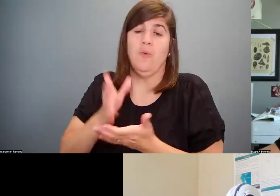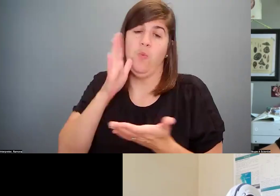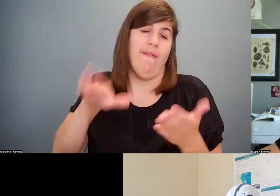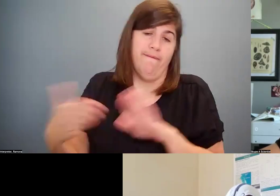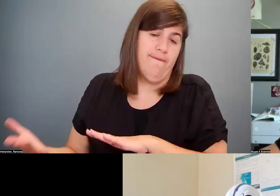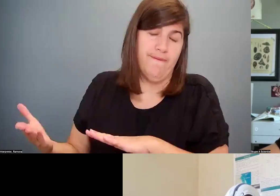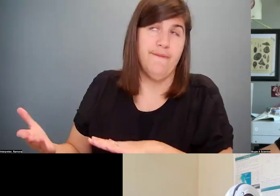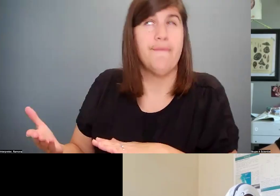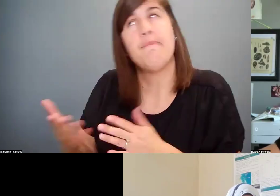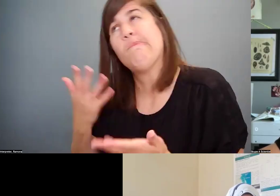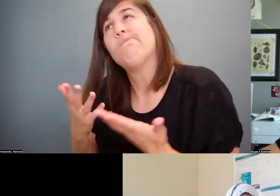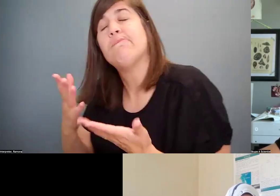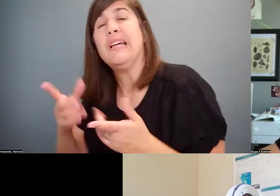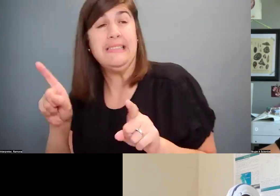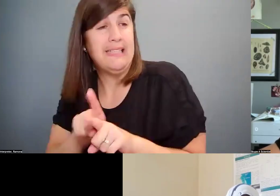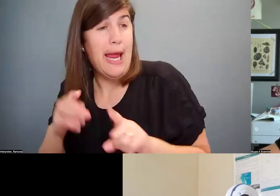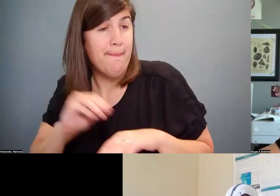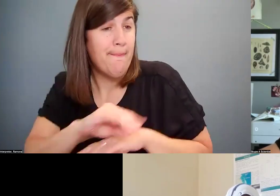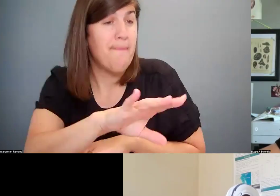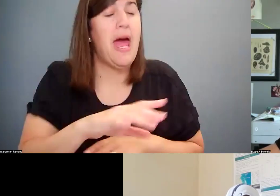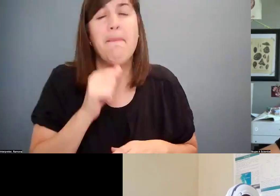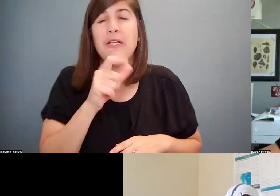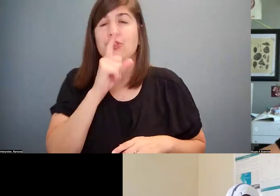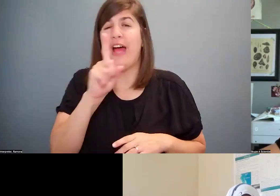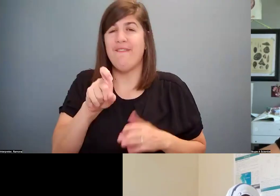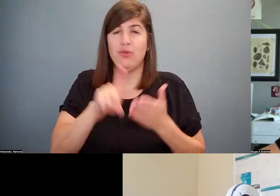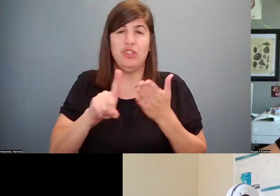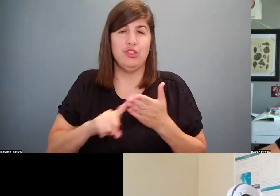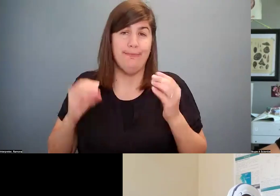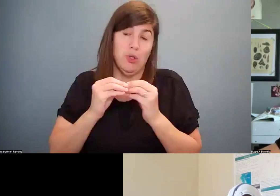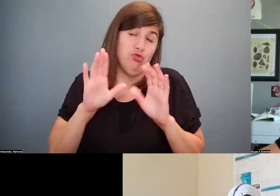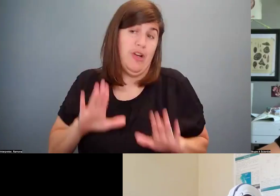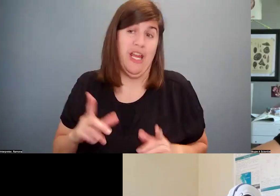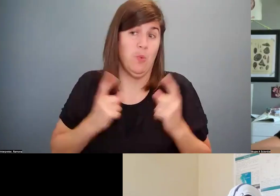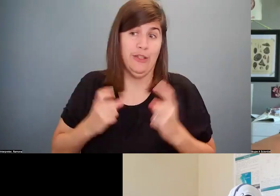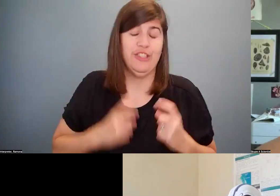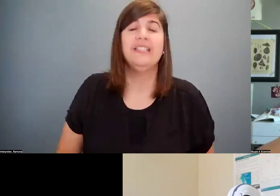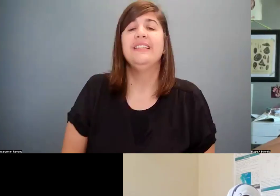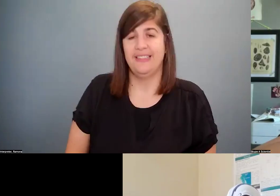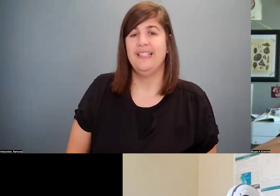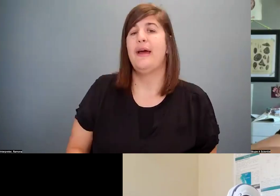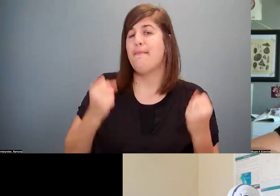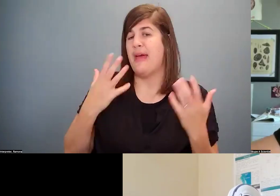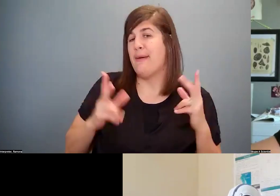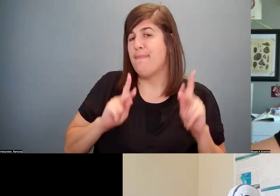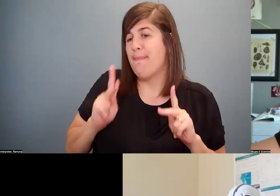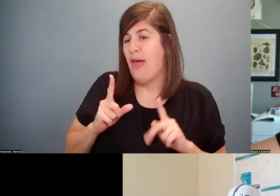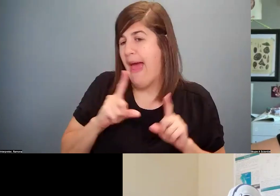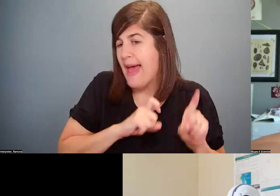way. That's a great, I have to explore that question Yeah, more. really good It's a question. great one. All right, we have a bunch of people